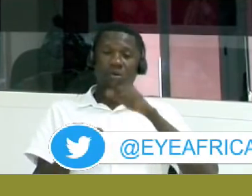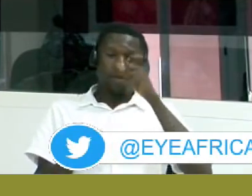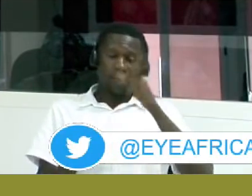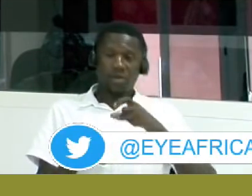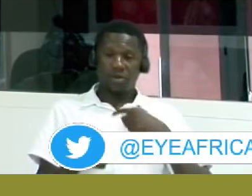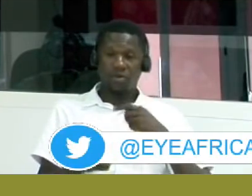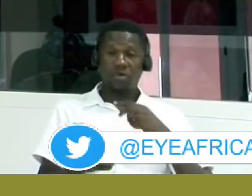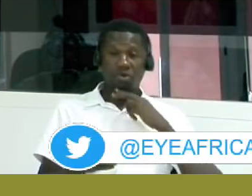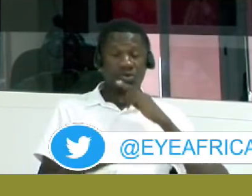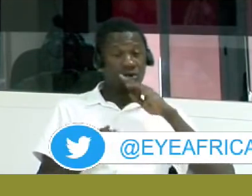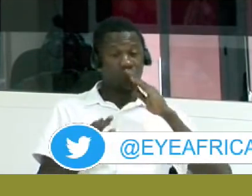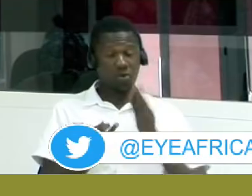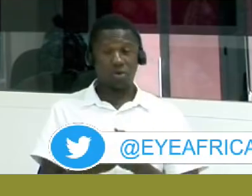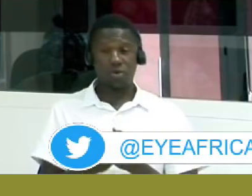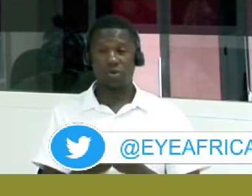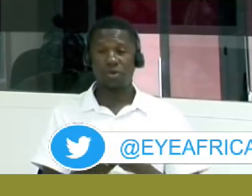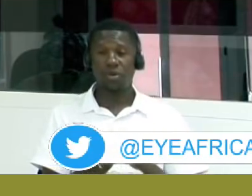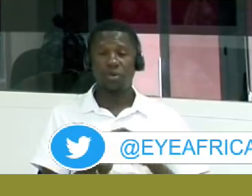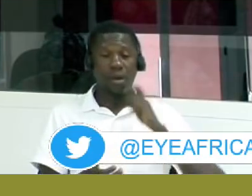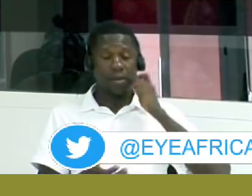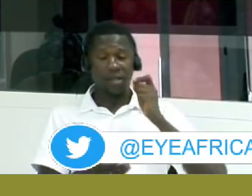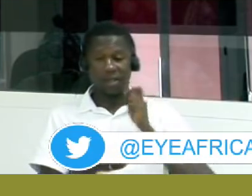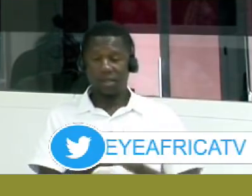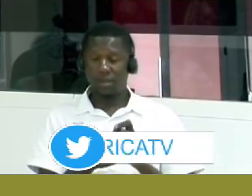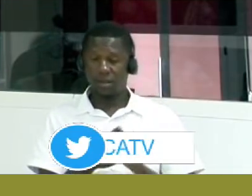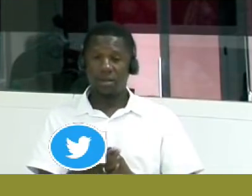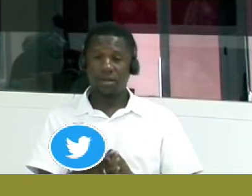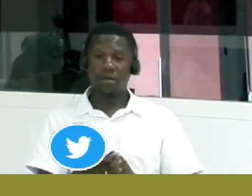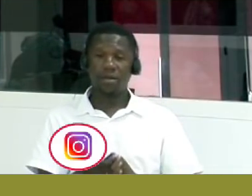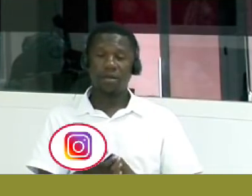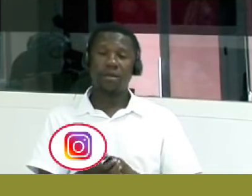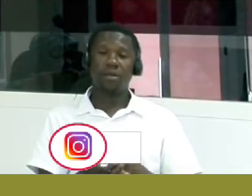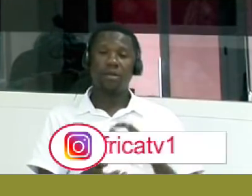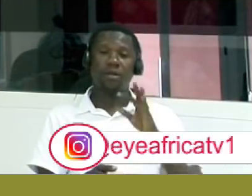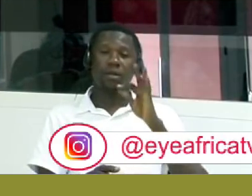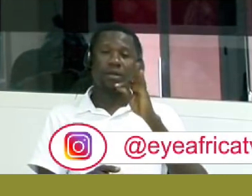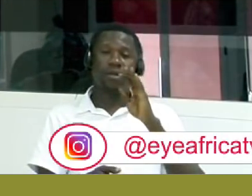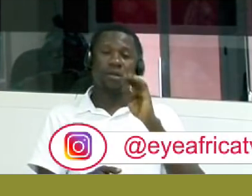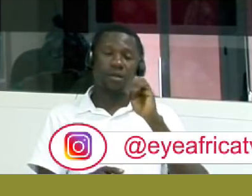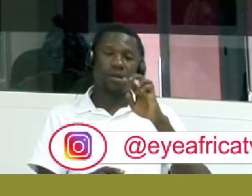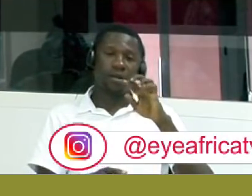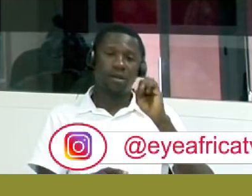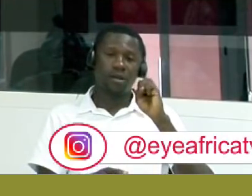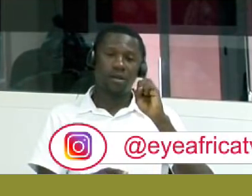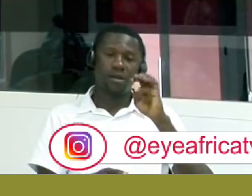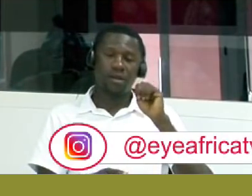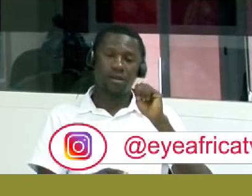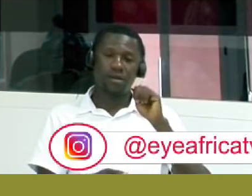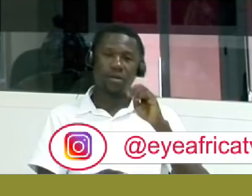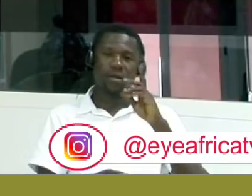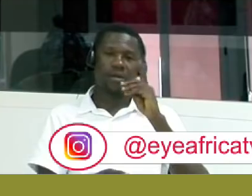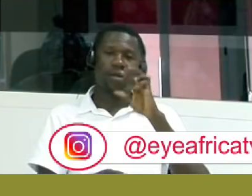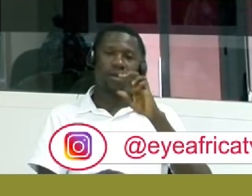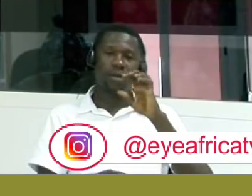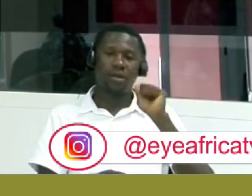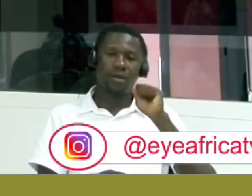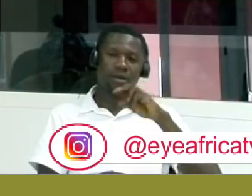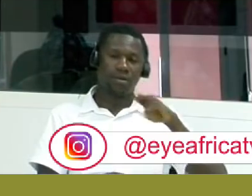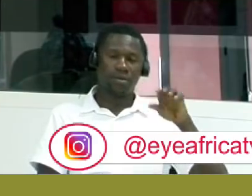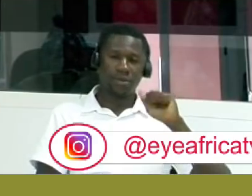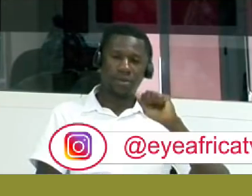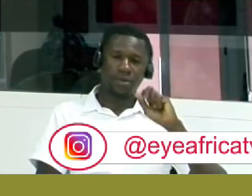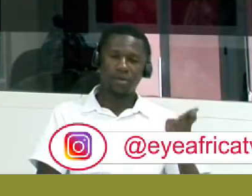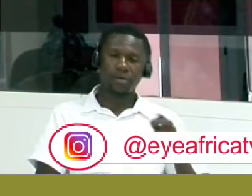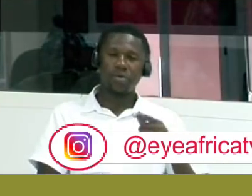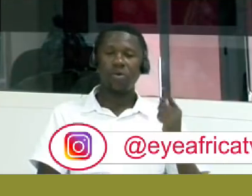in was my permanent secretary, Mrs. Teres Drame, she was. On the day of the demonstration, whilst in my office, on